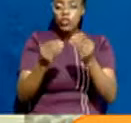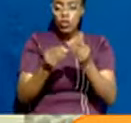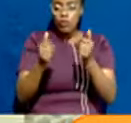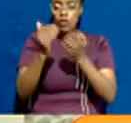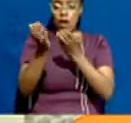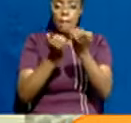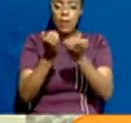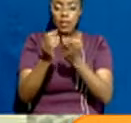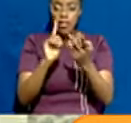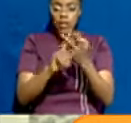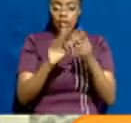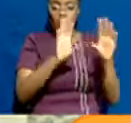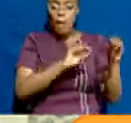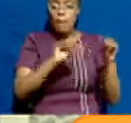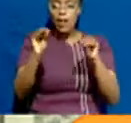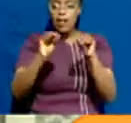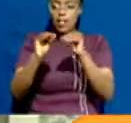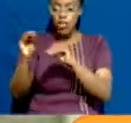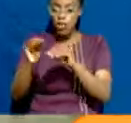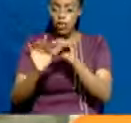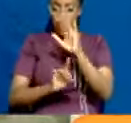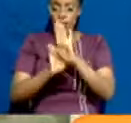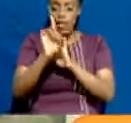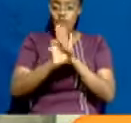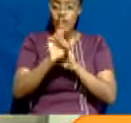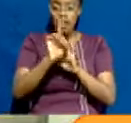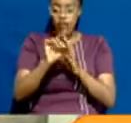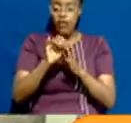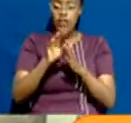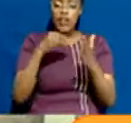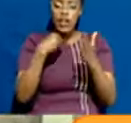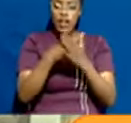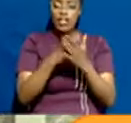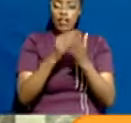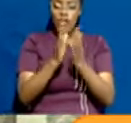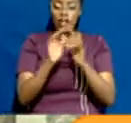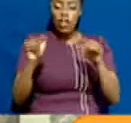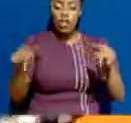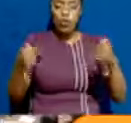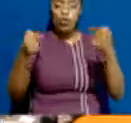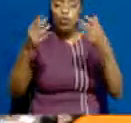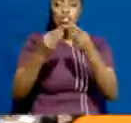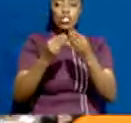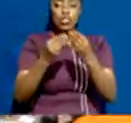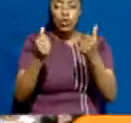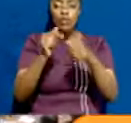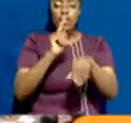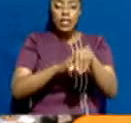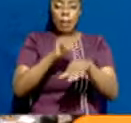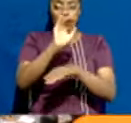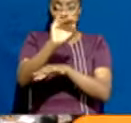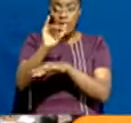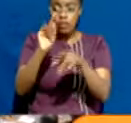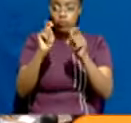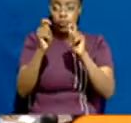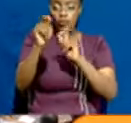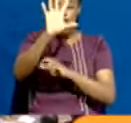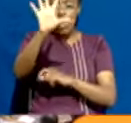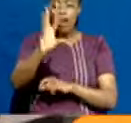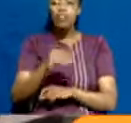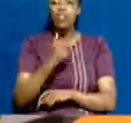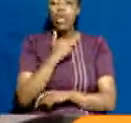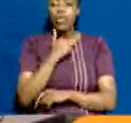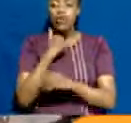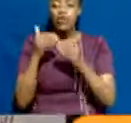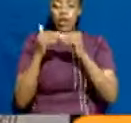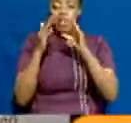trade, migration, development financing, and the conflict resolution. While calling for reforms of the African Union,